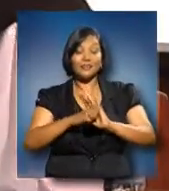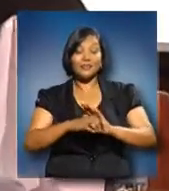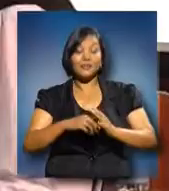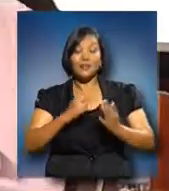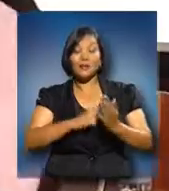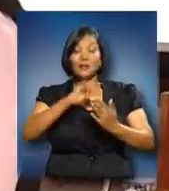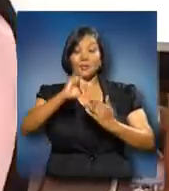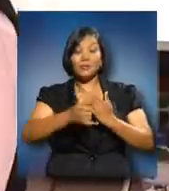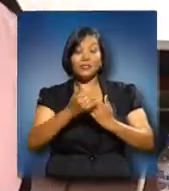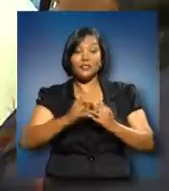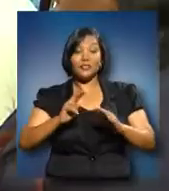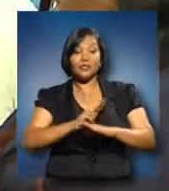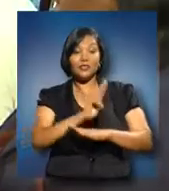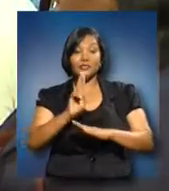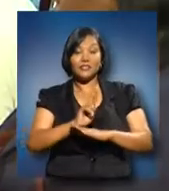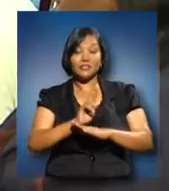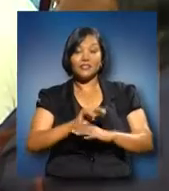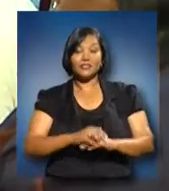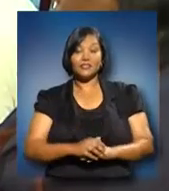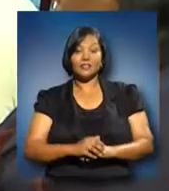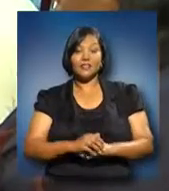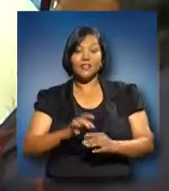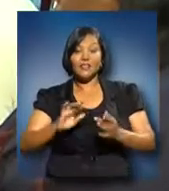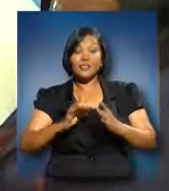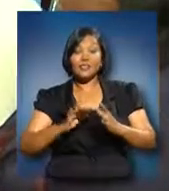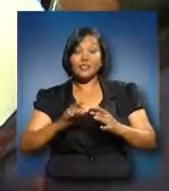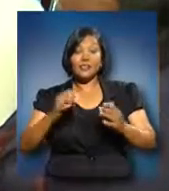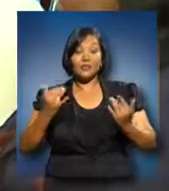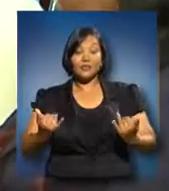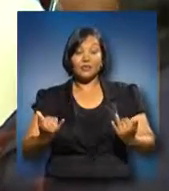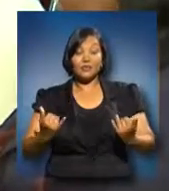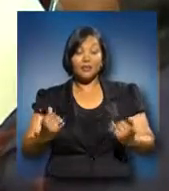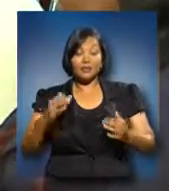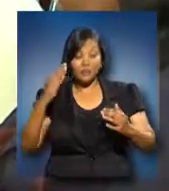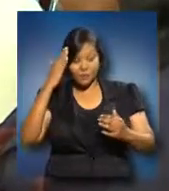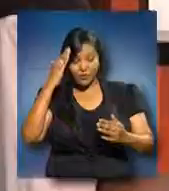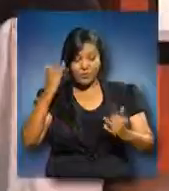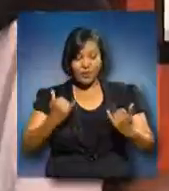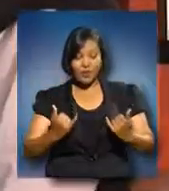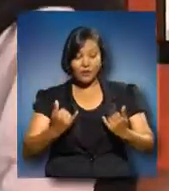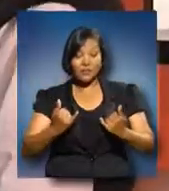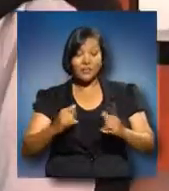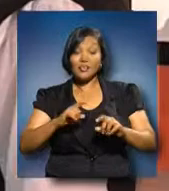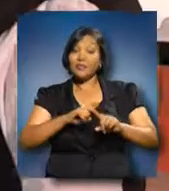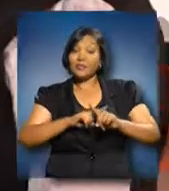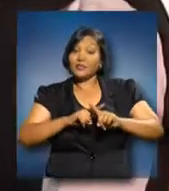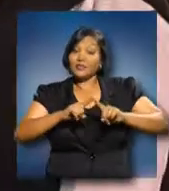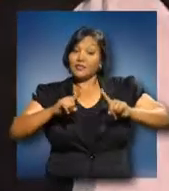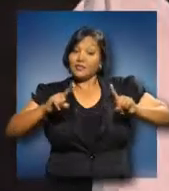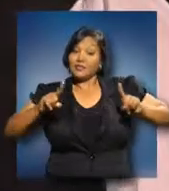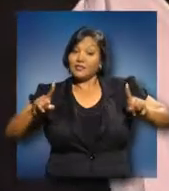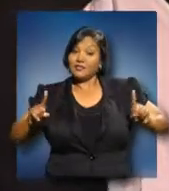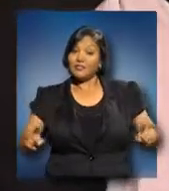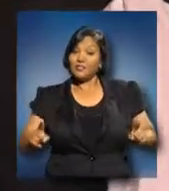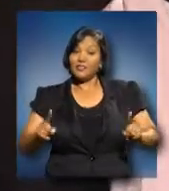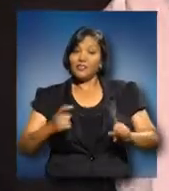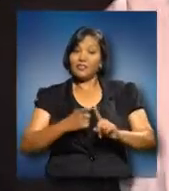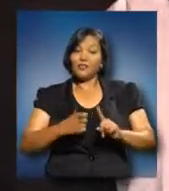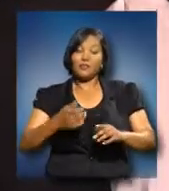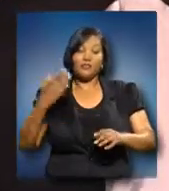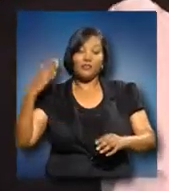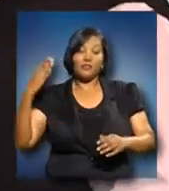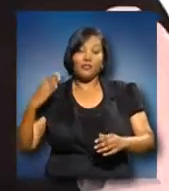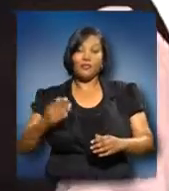a university project. The internet that we know today is an experiment that ran out of control. And I think that's a very powerful image